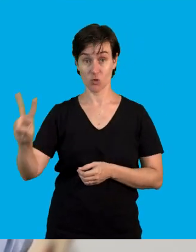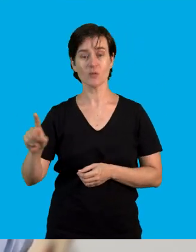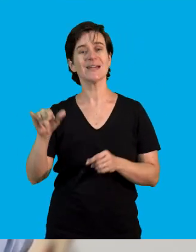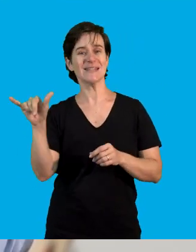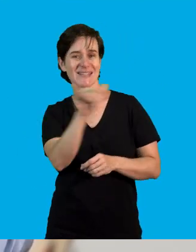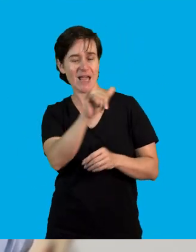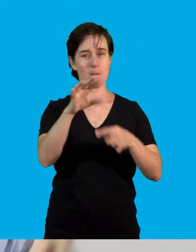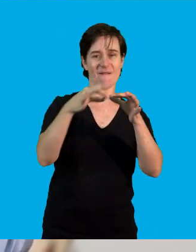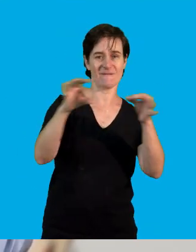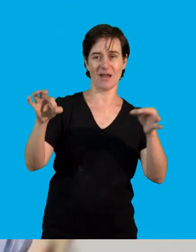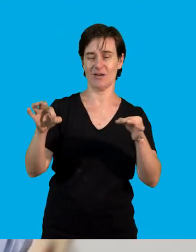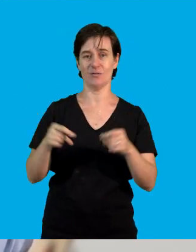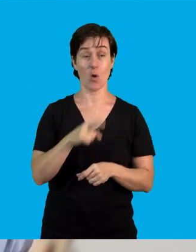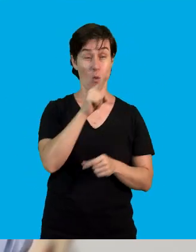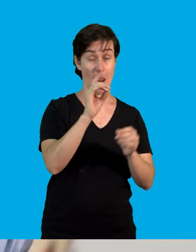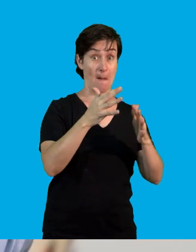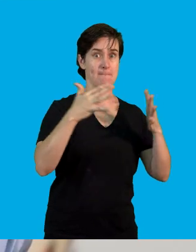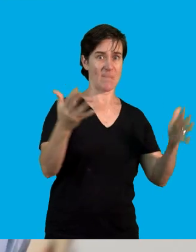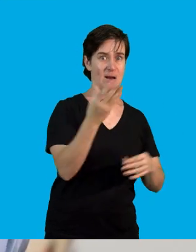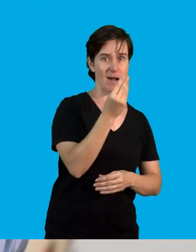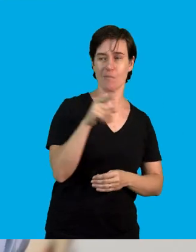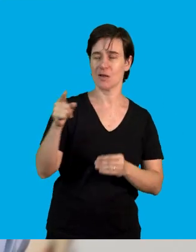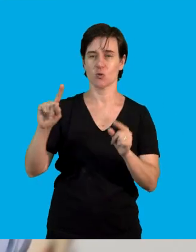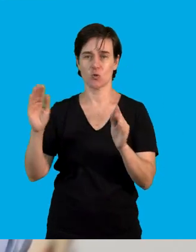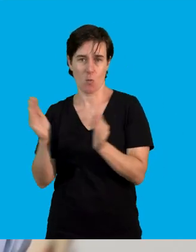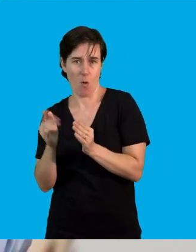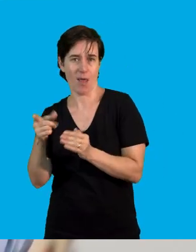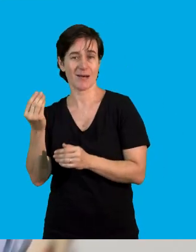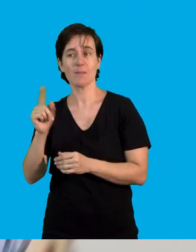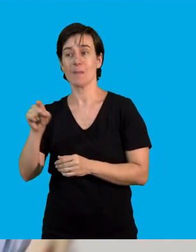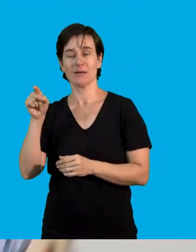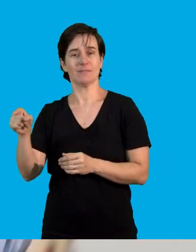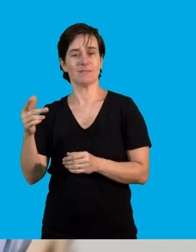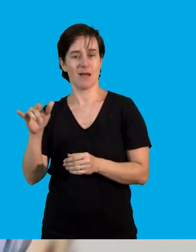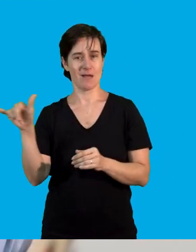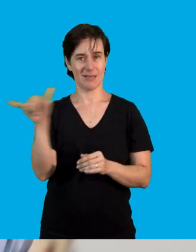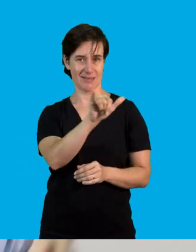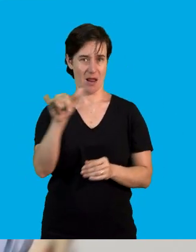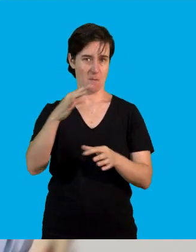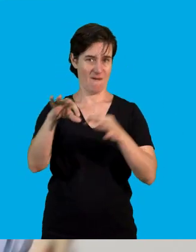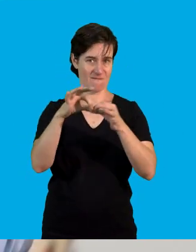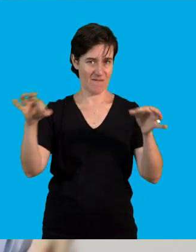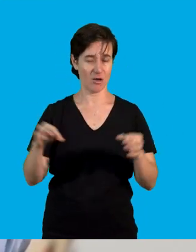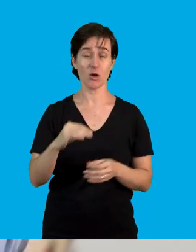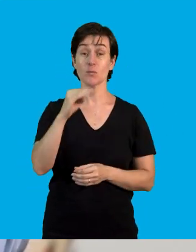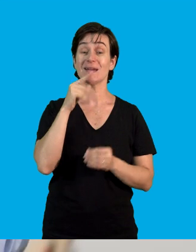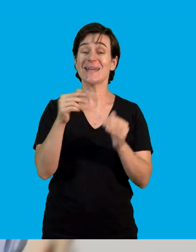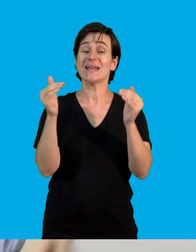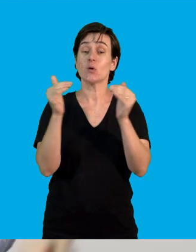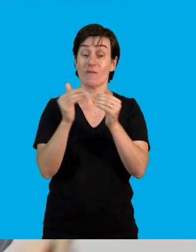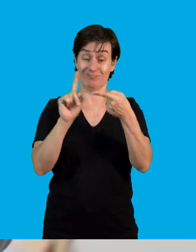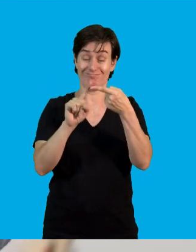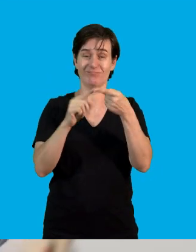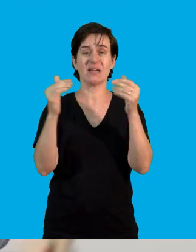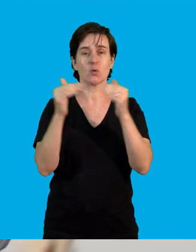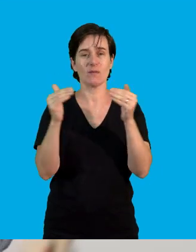fraction, yet written differently. The other one is with large numbers, the other one is with smaller numbers. So equivalent means a fraction that